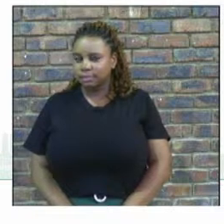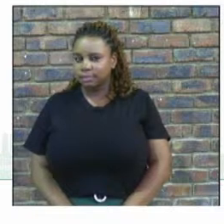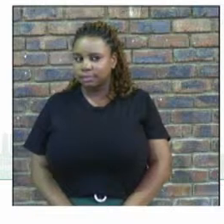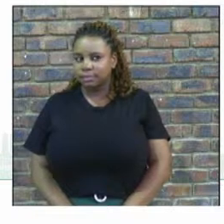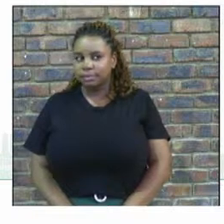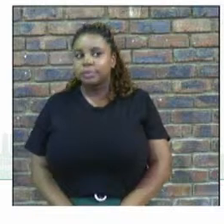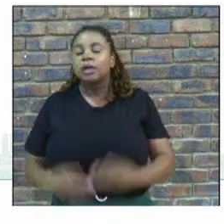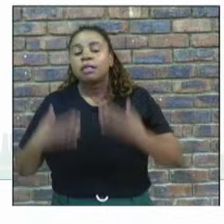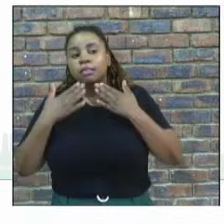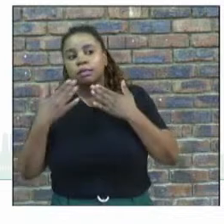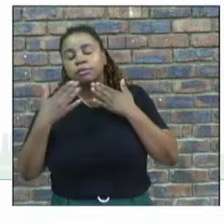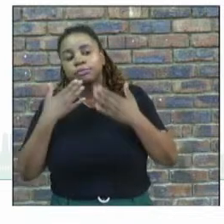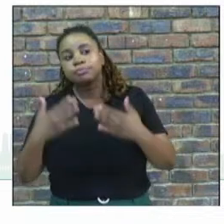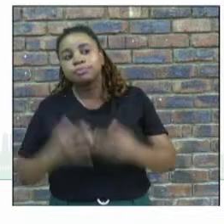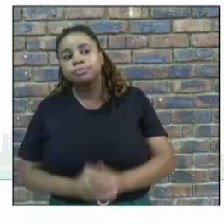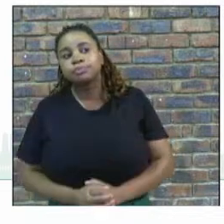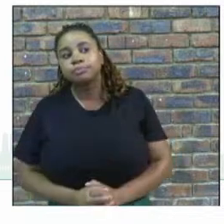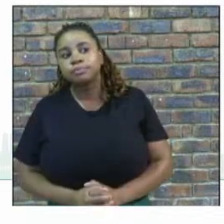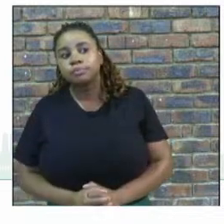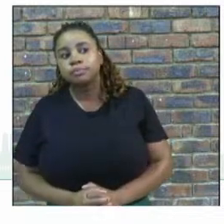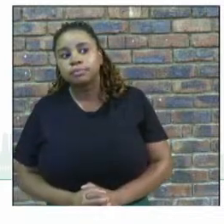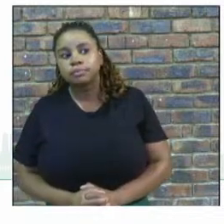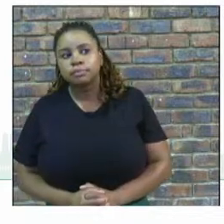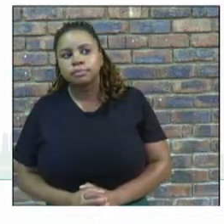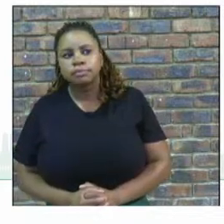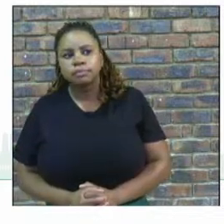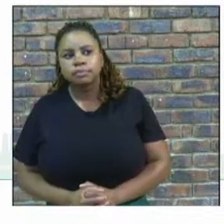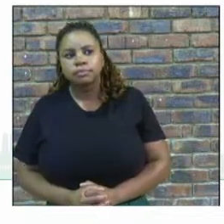Thank you very much. Ma'am Khaile.